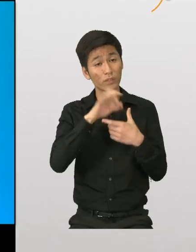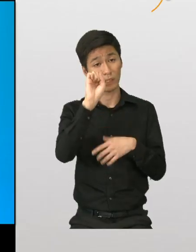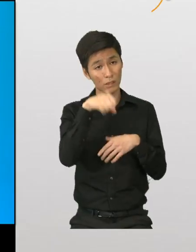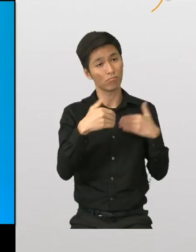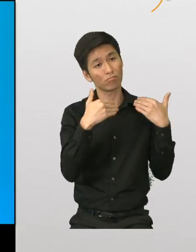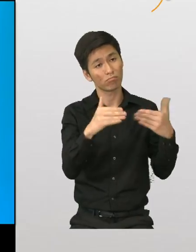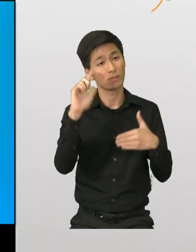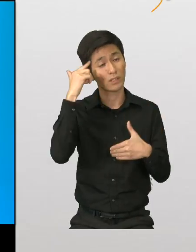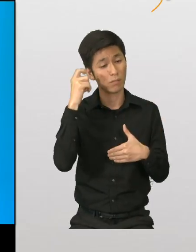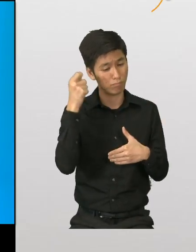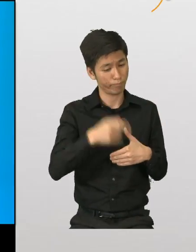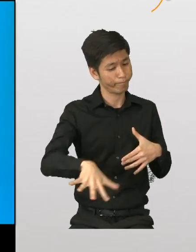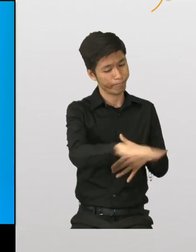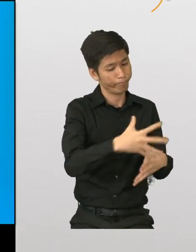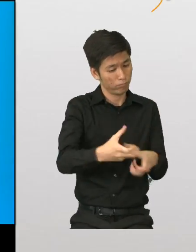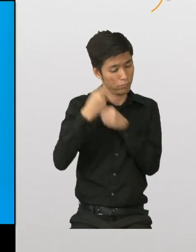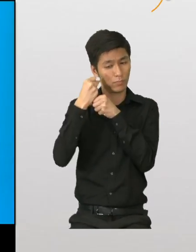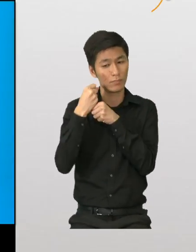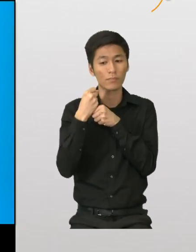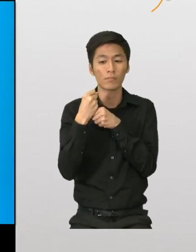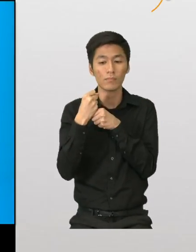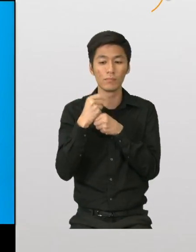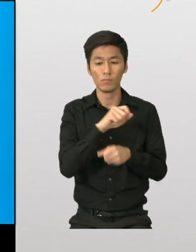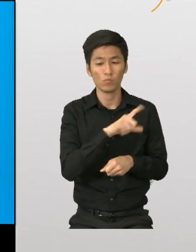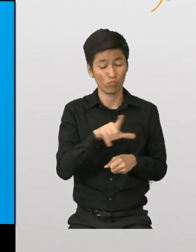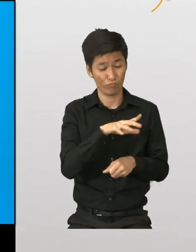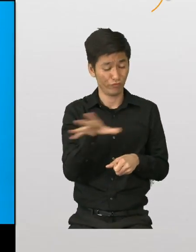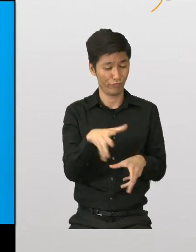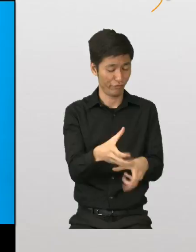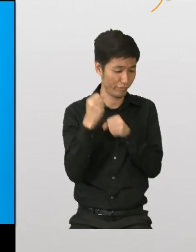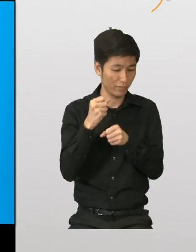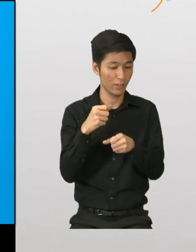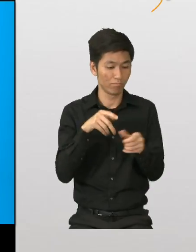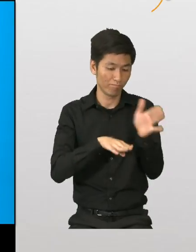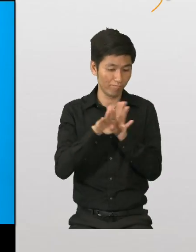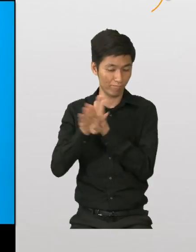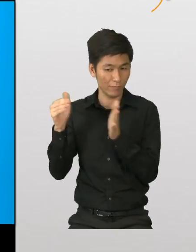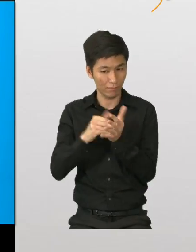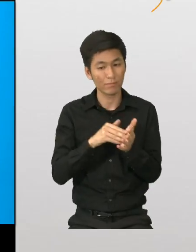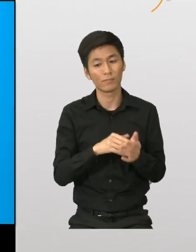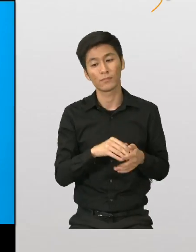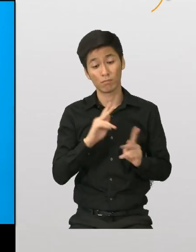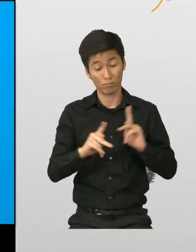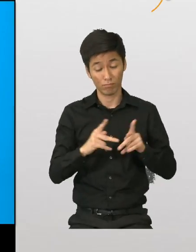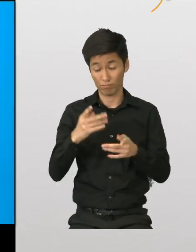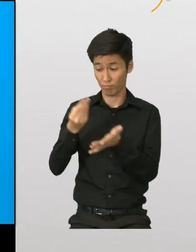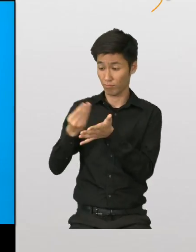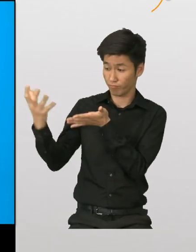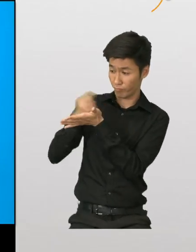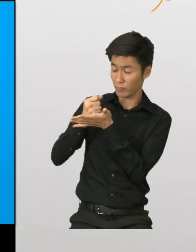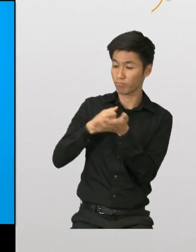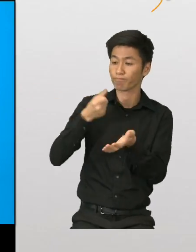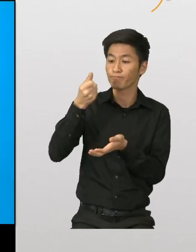government will buy back the whole precinct, all the flats, and redevelop. And residents can use their proceeds to help pay for another